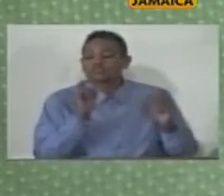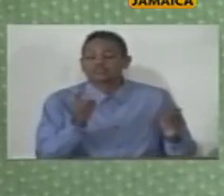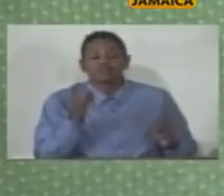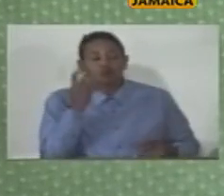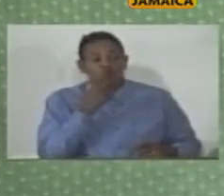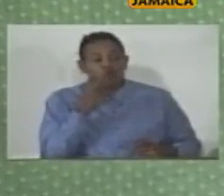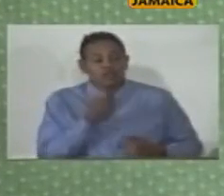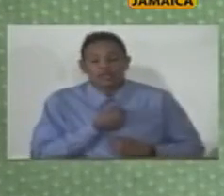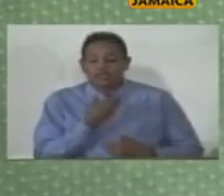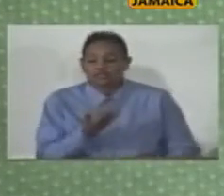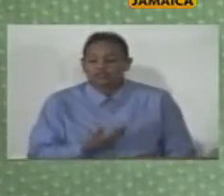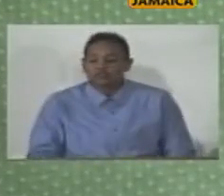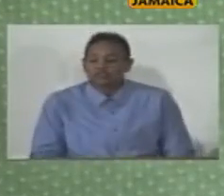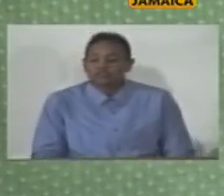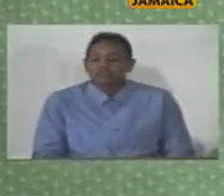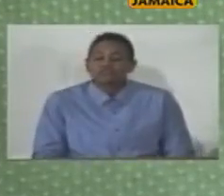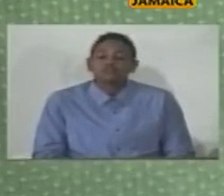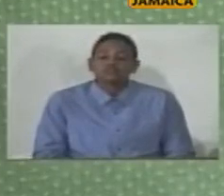Mr. Speaker,